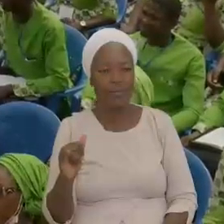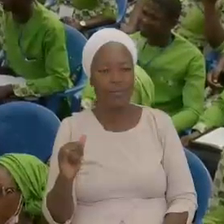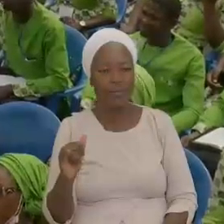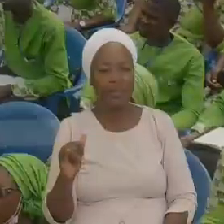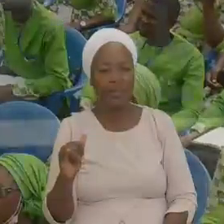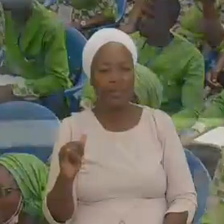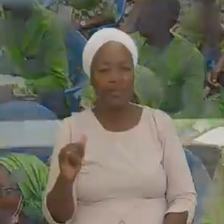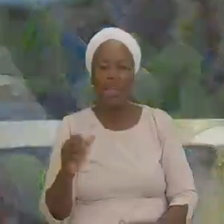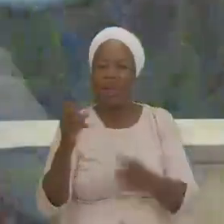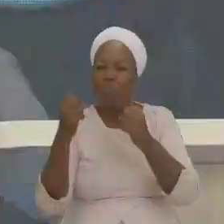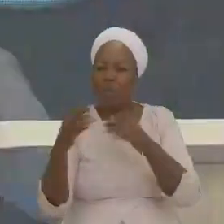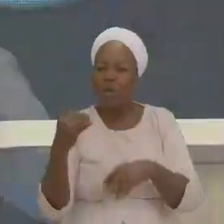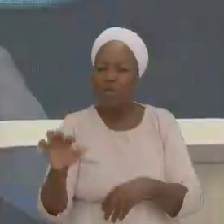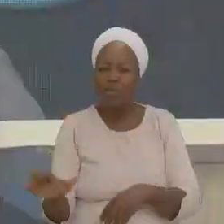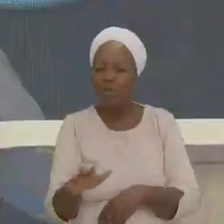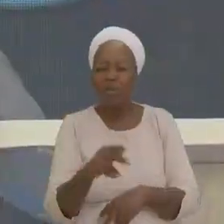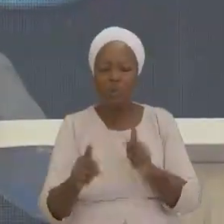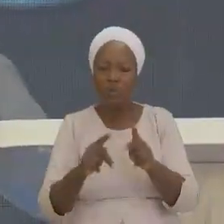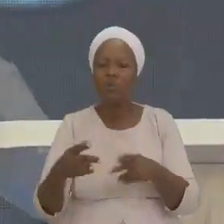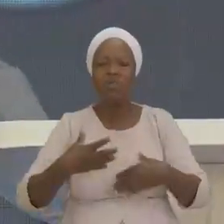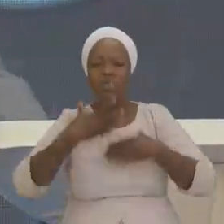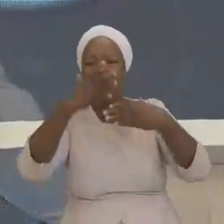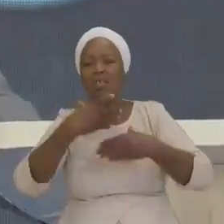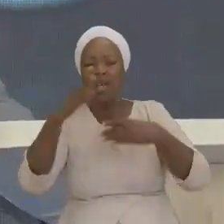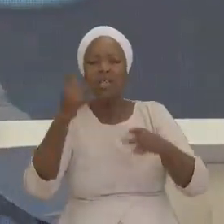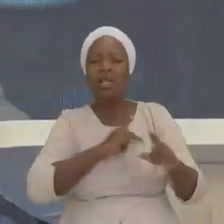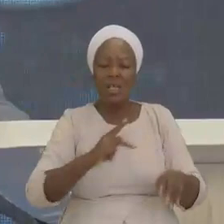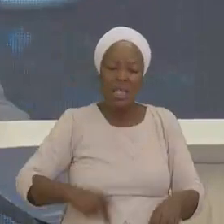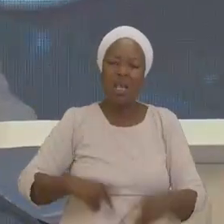Many of those people that shouted, "The King coming."